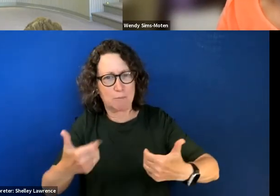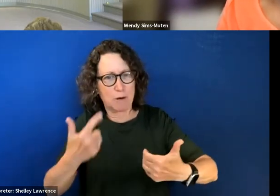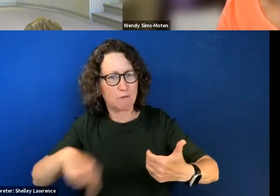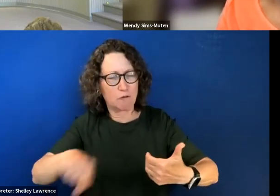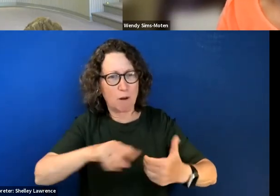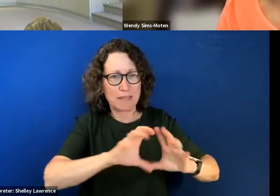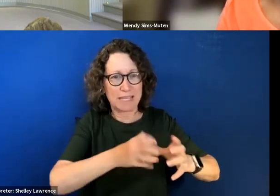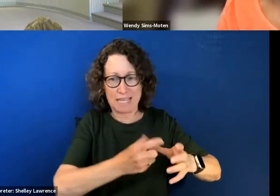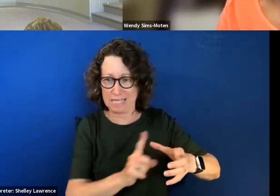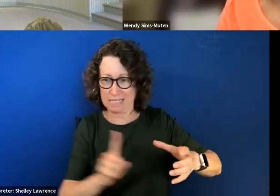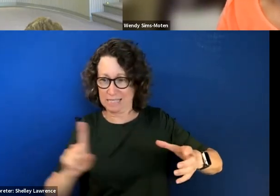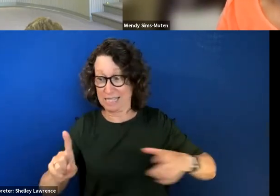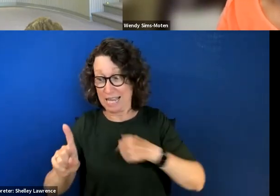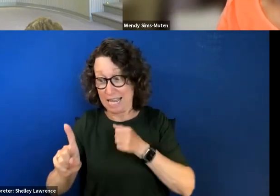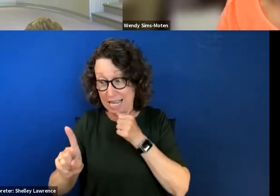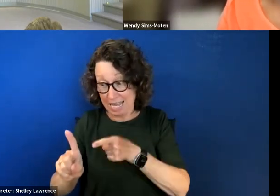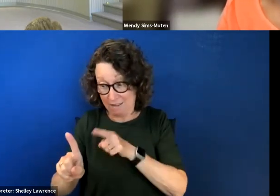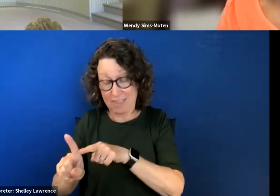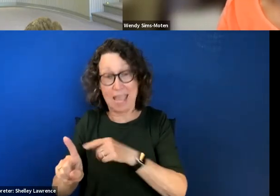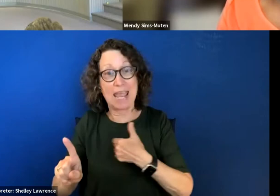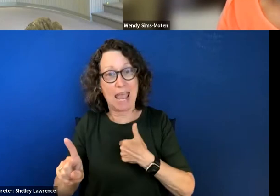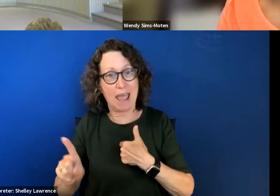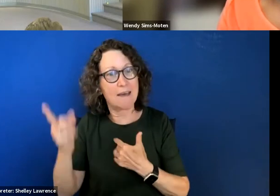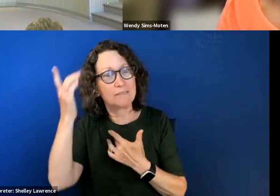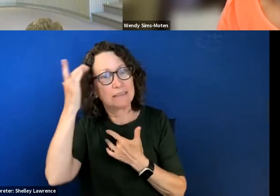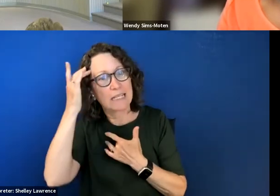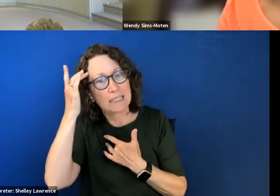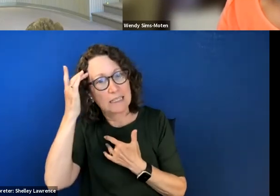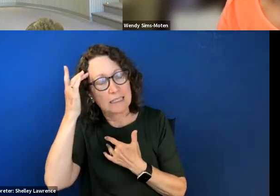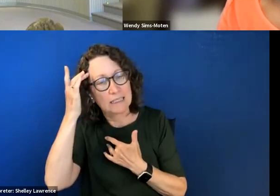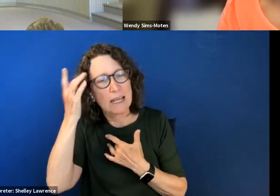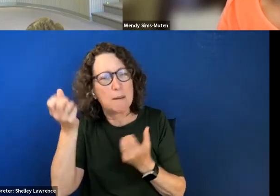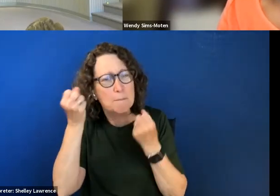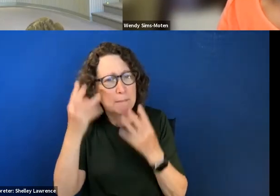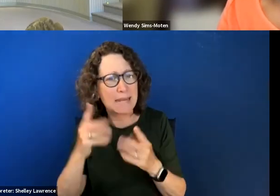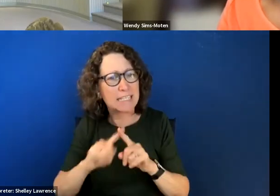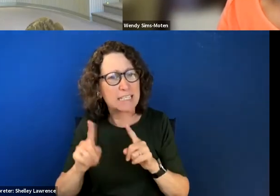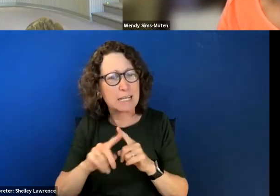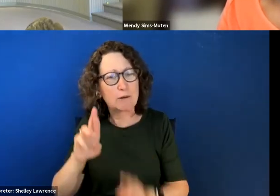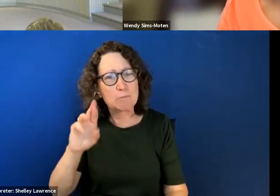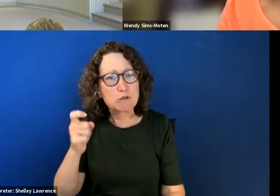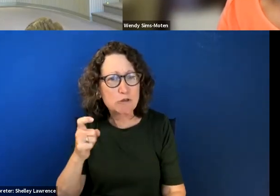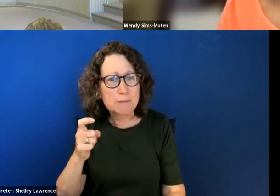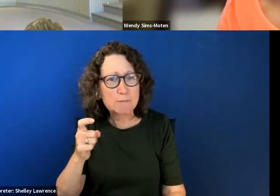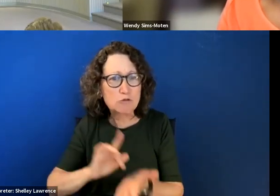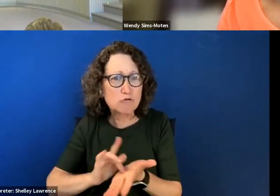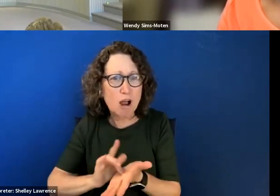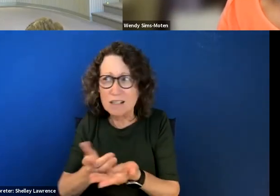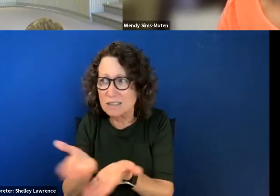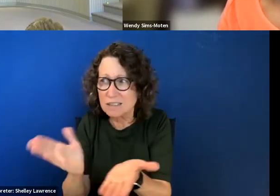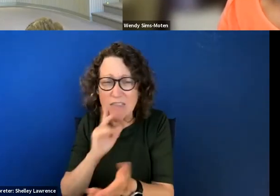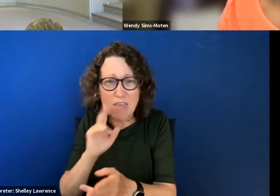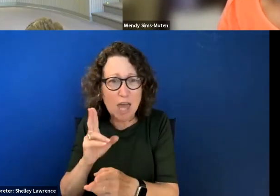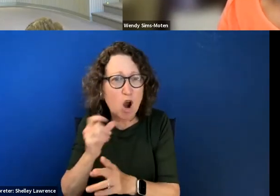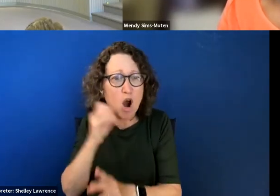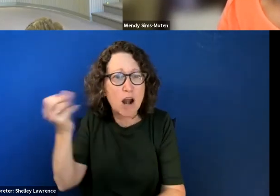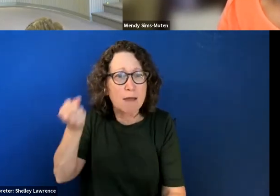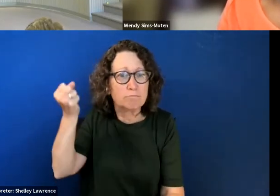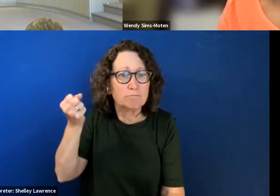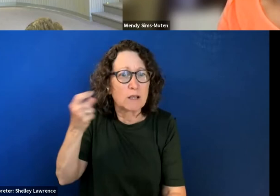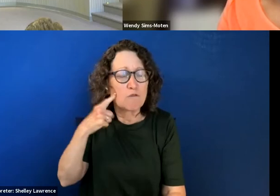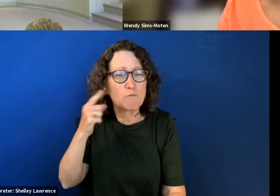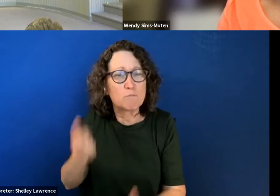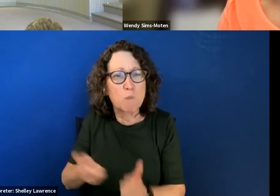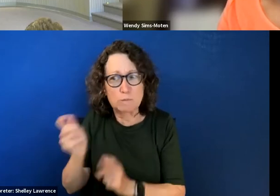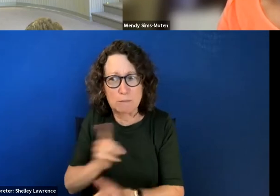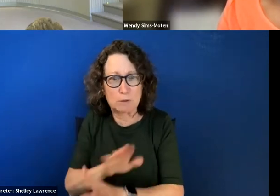of the kids if they are sick. And there are many prescription treatments out there that are being withheld from the general